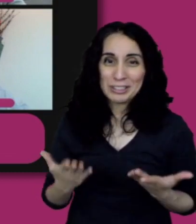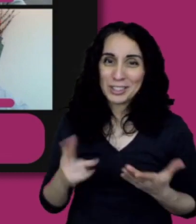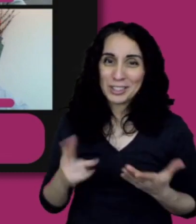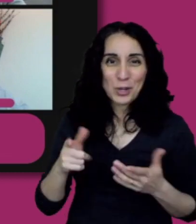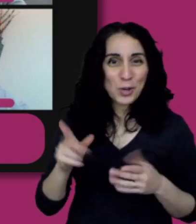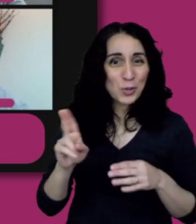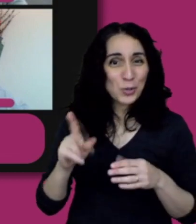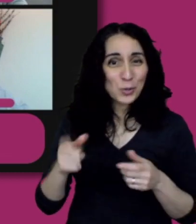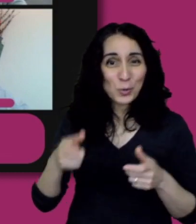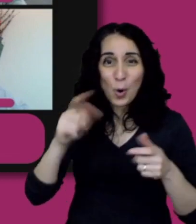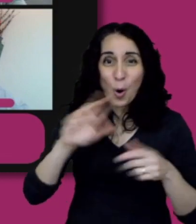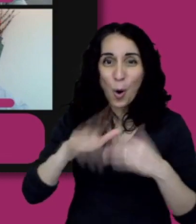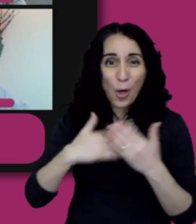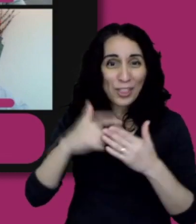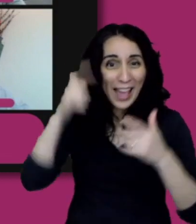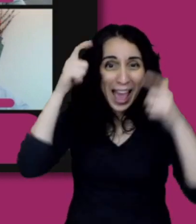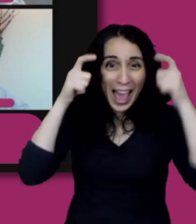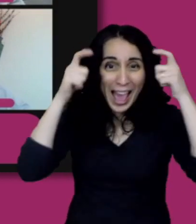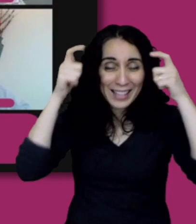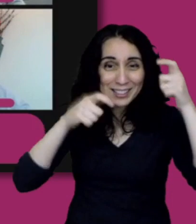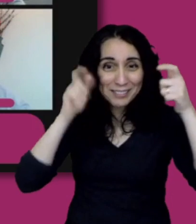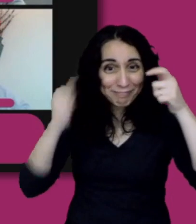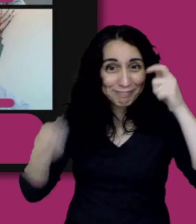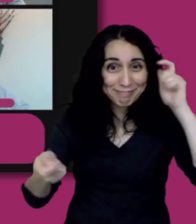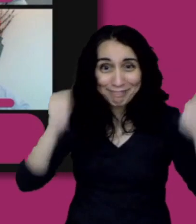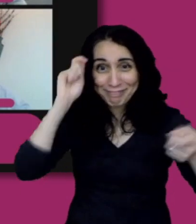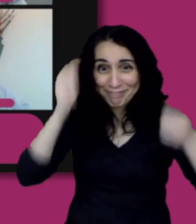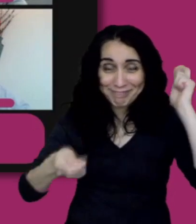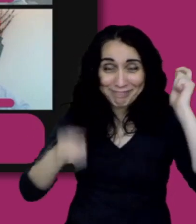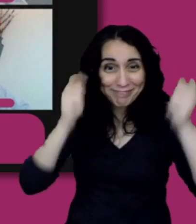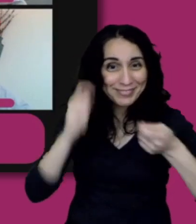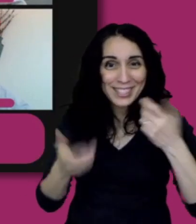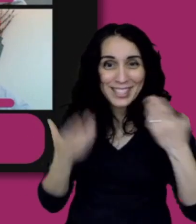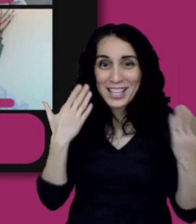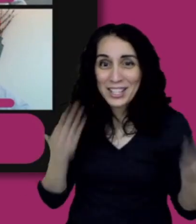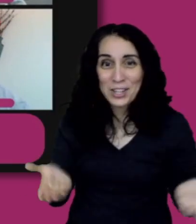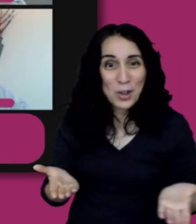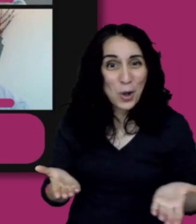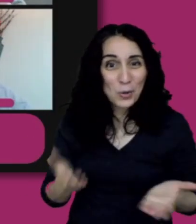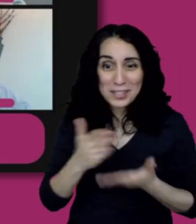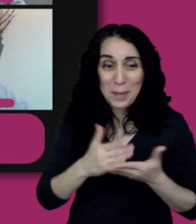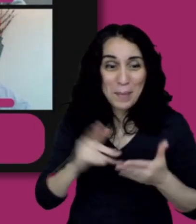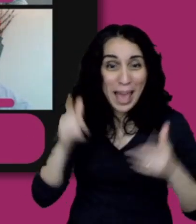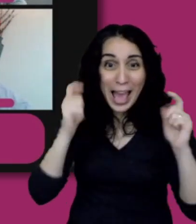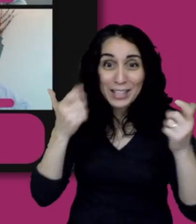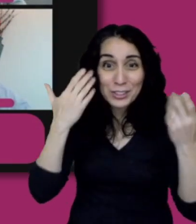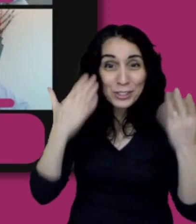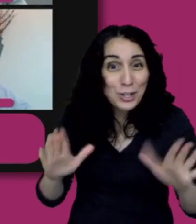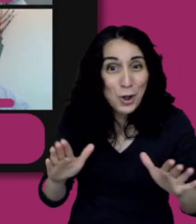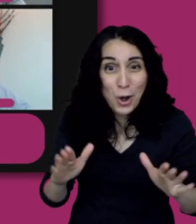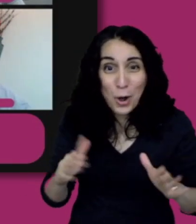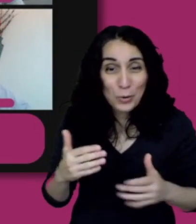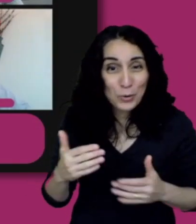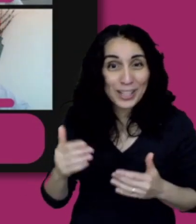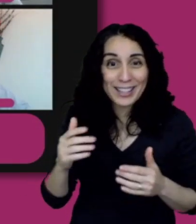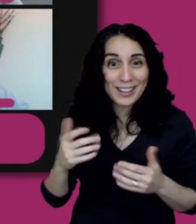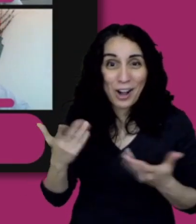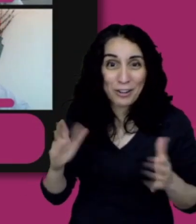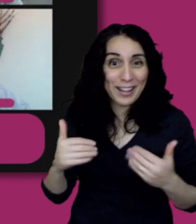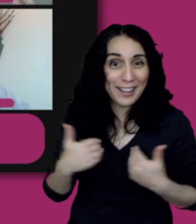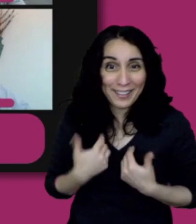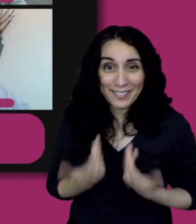hats. You wear all of them. You wear hats you didn't even know existed.